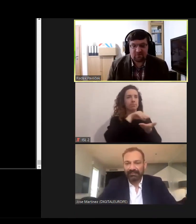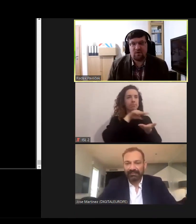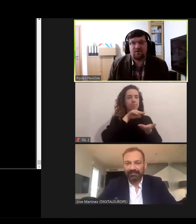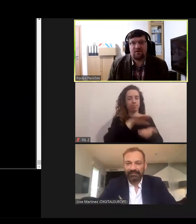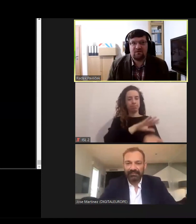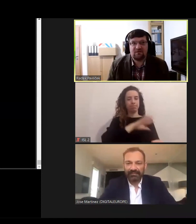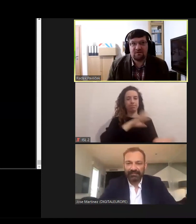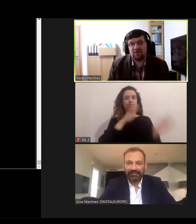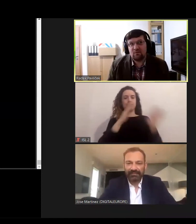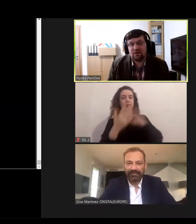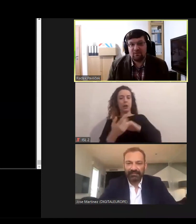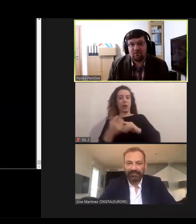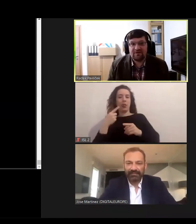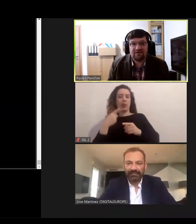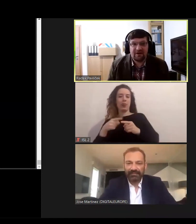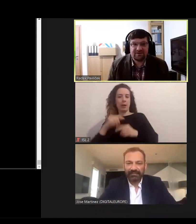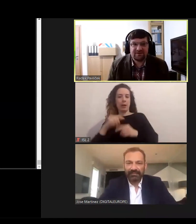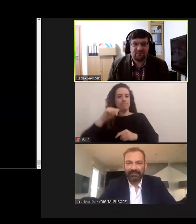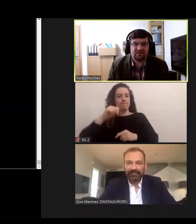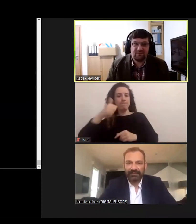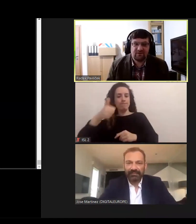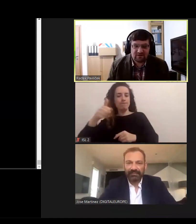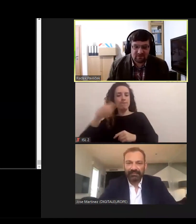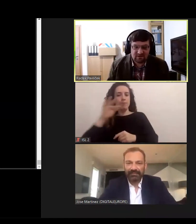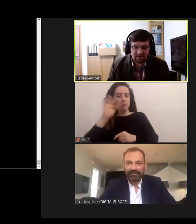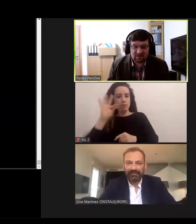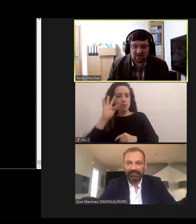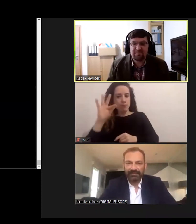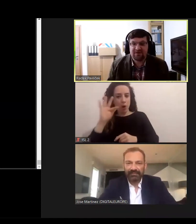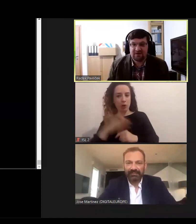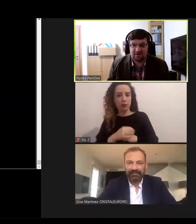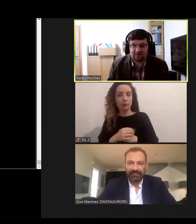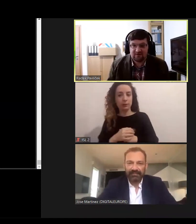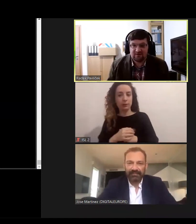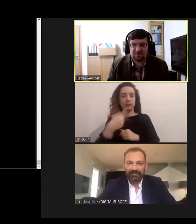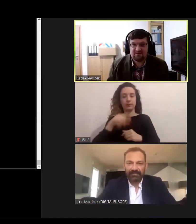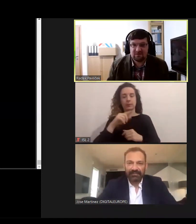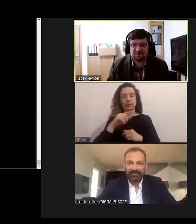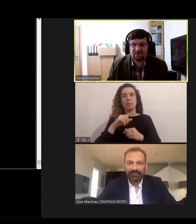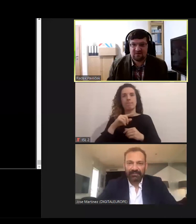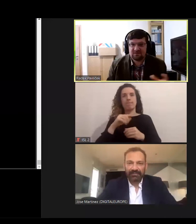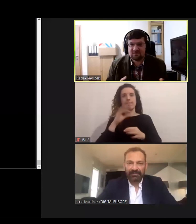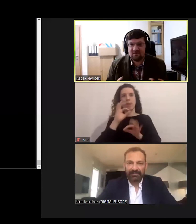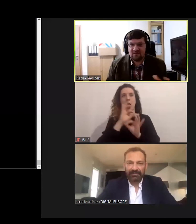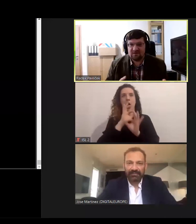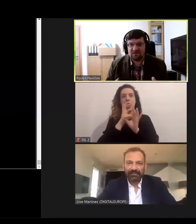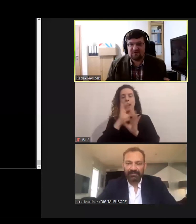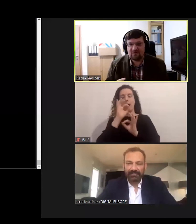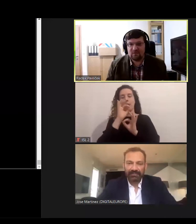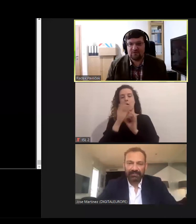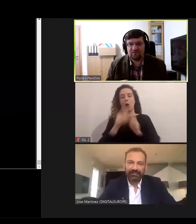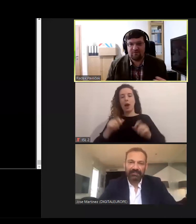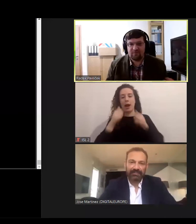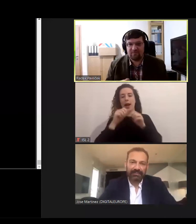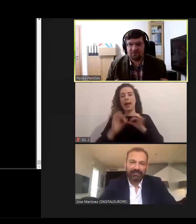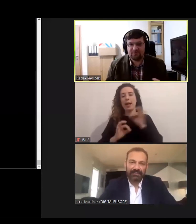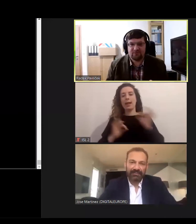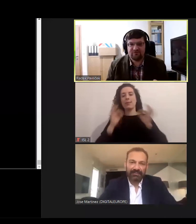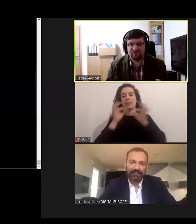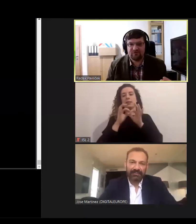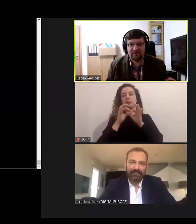of the projects with you. So thank you very much and enjoy the rest of this workshop. Thank you, Radek. But before you go, I have a question